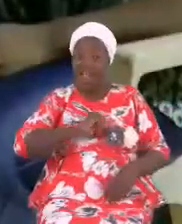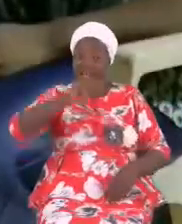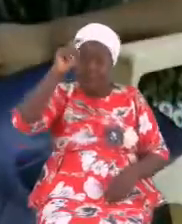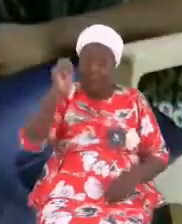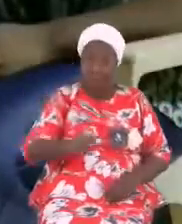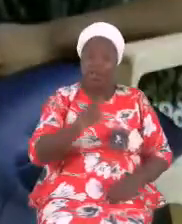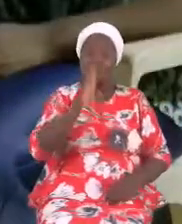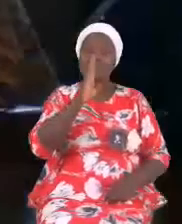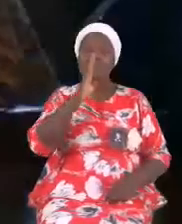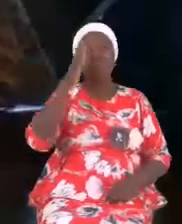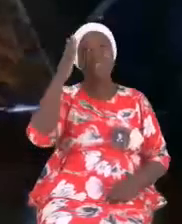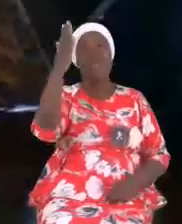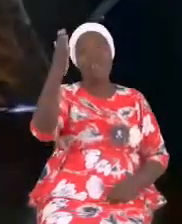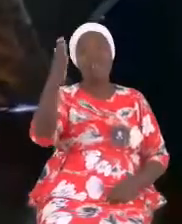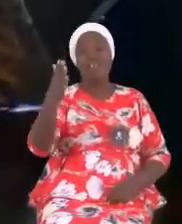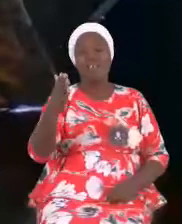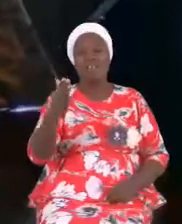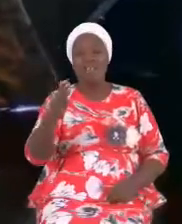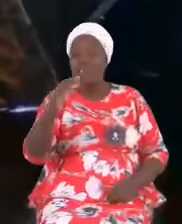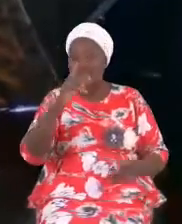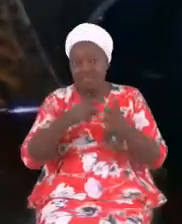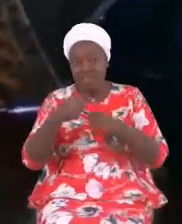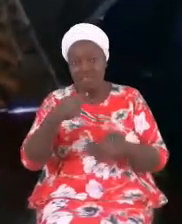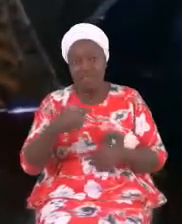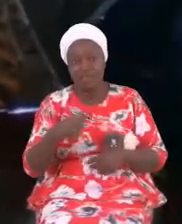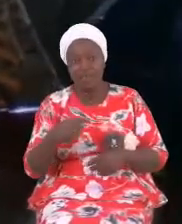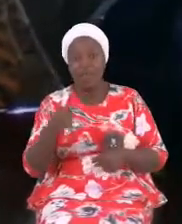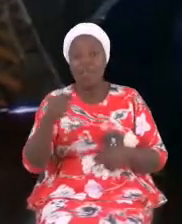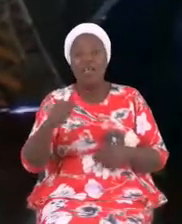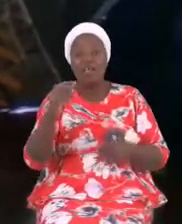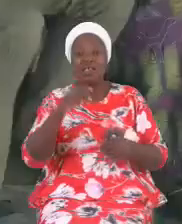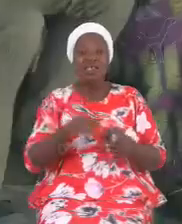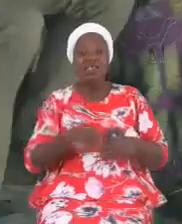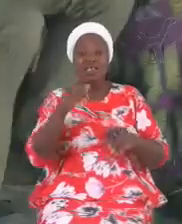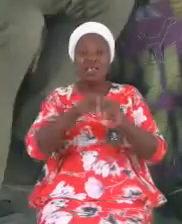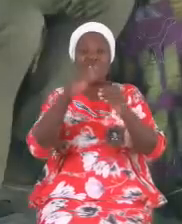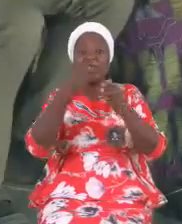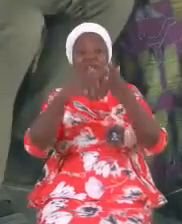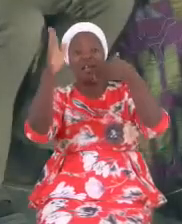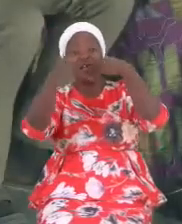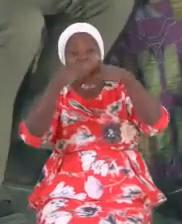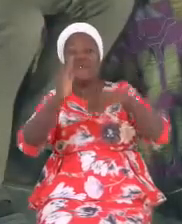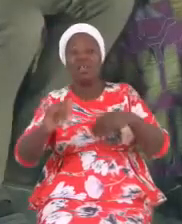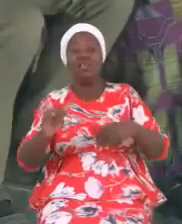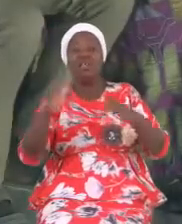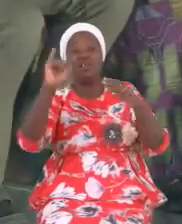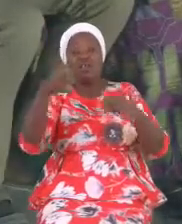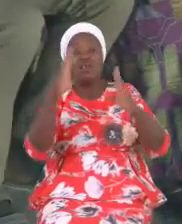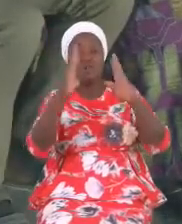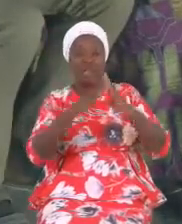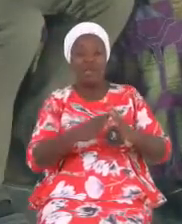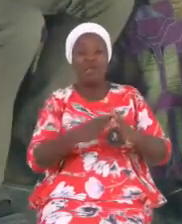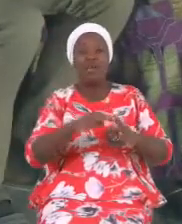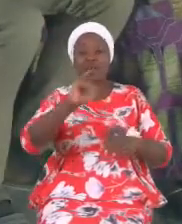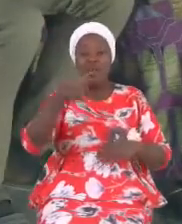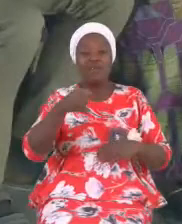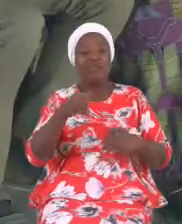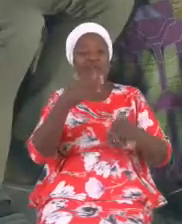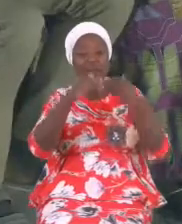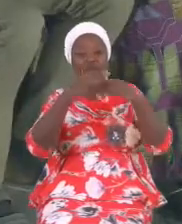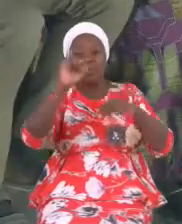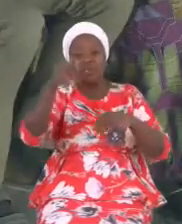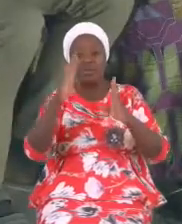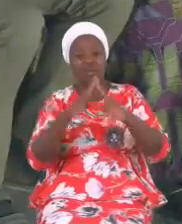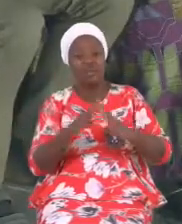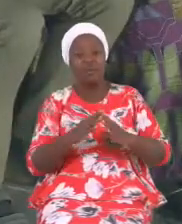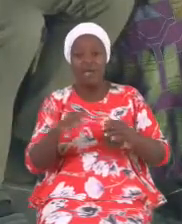must be there. Then it says, it's the heavenly Jerusalem. Heavenly Jerusalem. There is